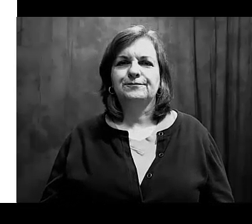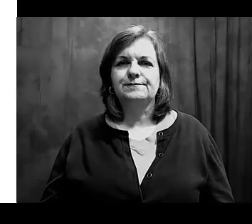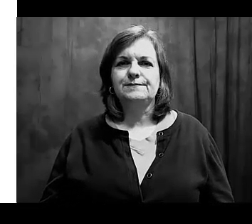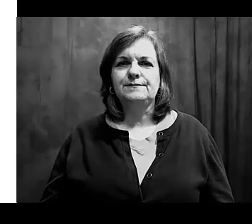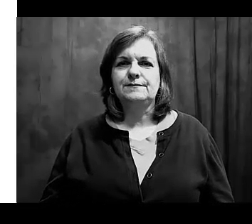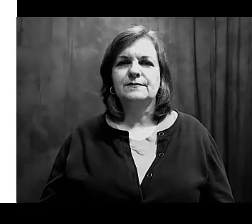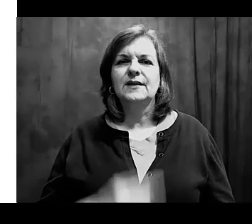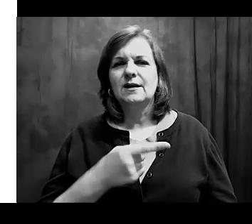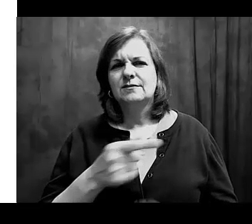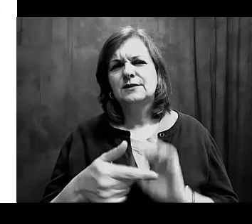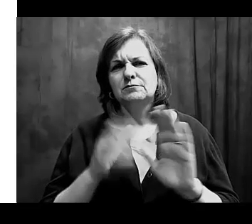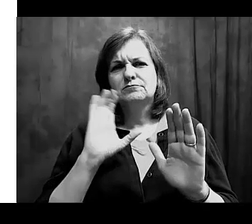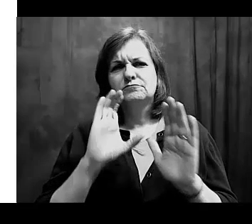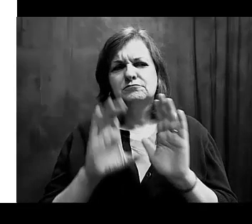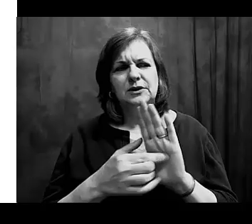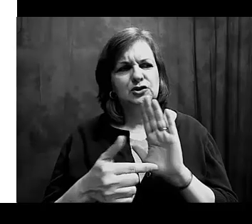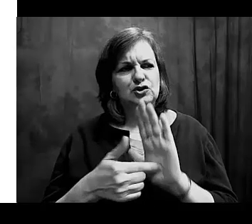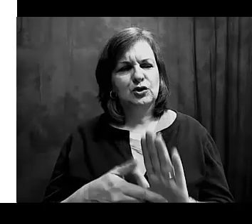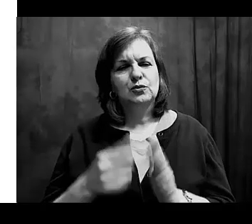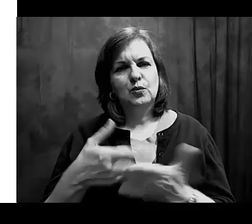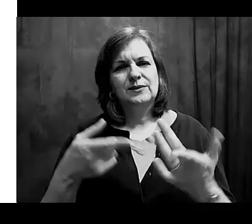with multiple